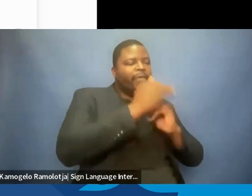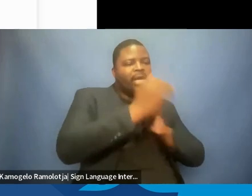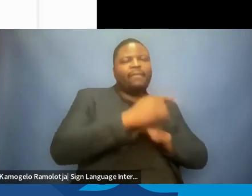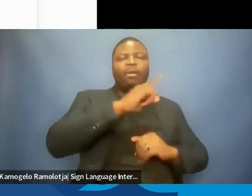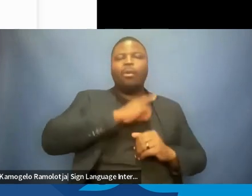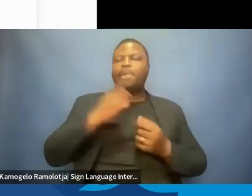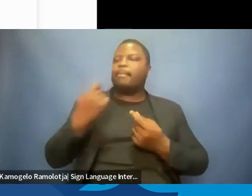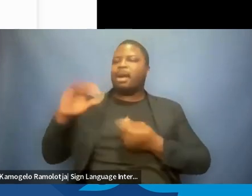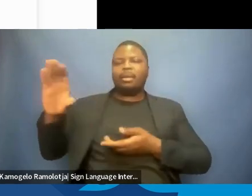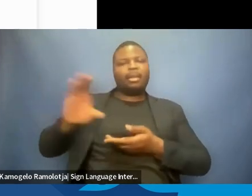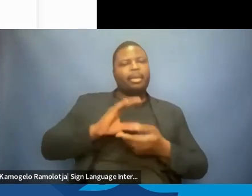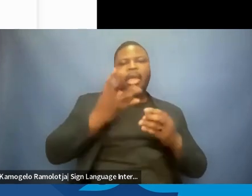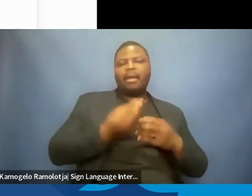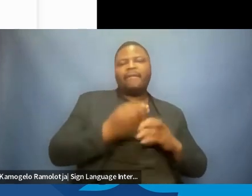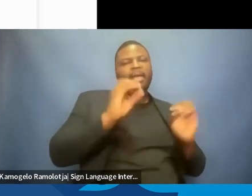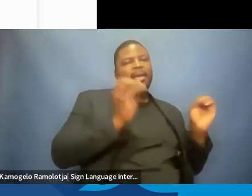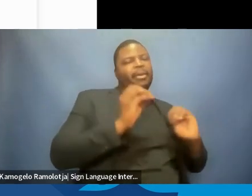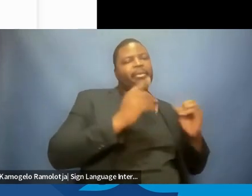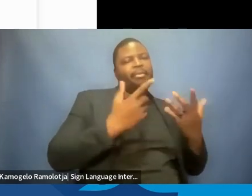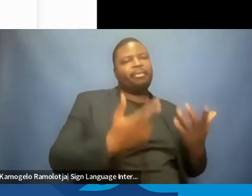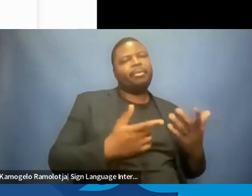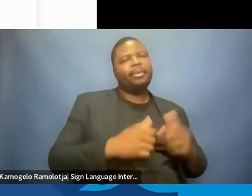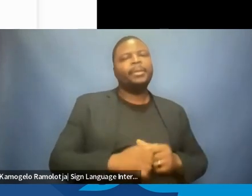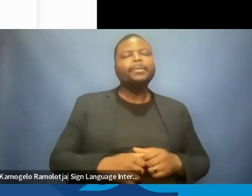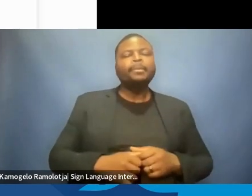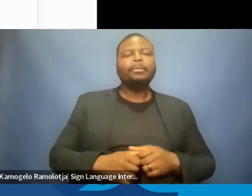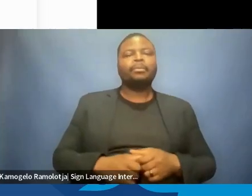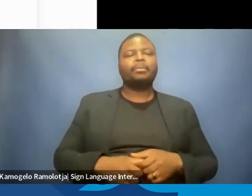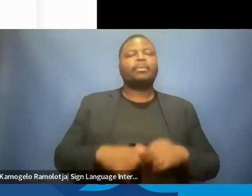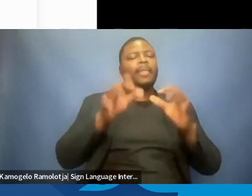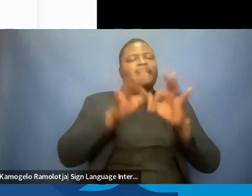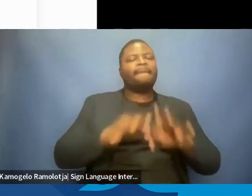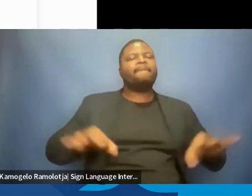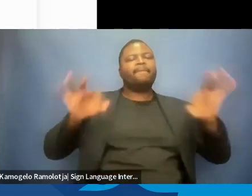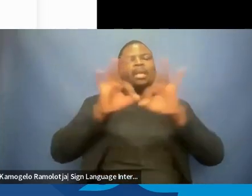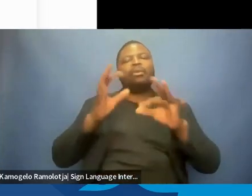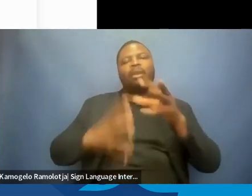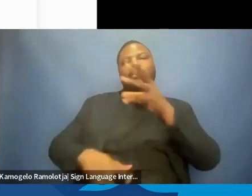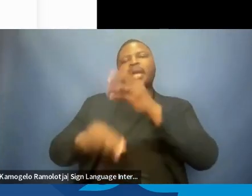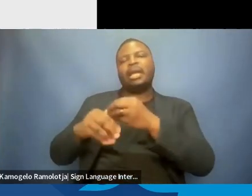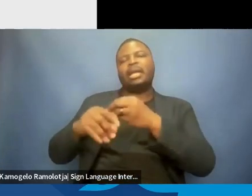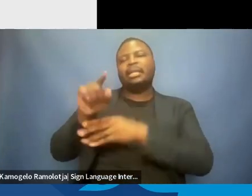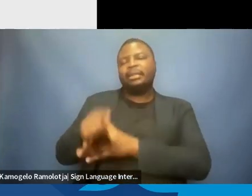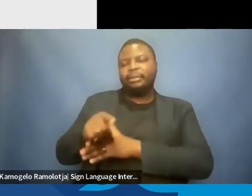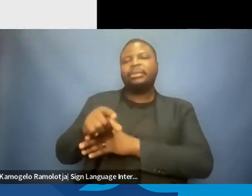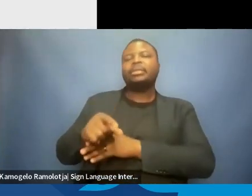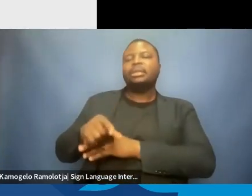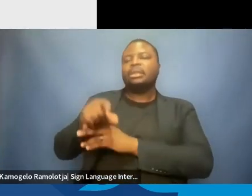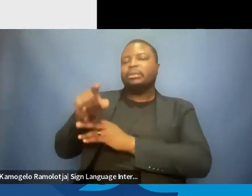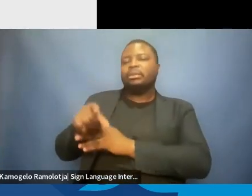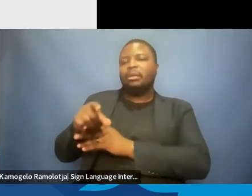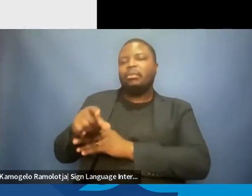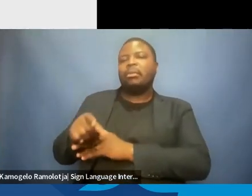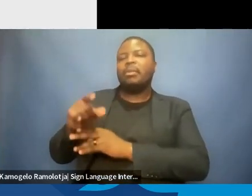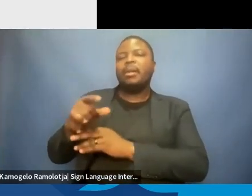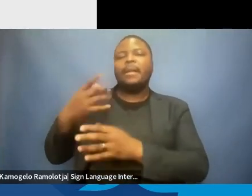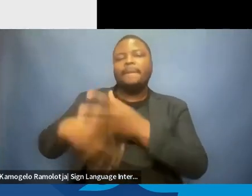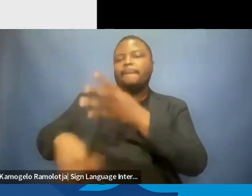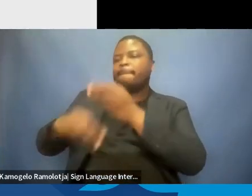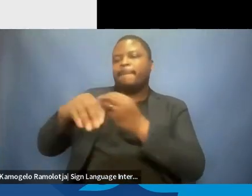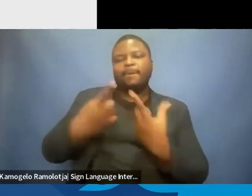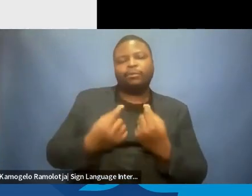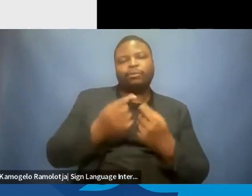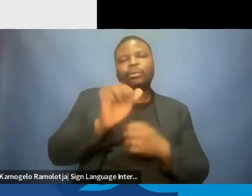expand specific components that are not always covered by the core funding. So if we look